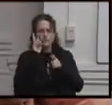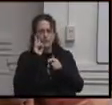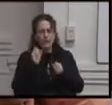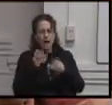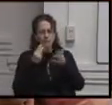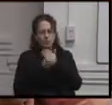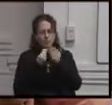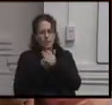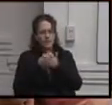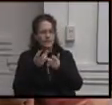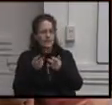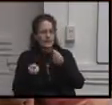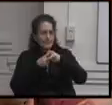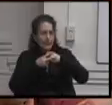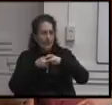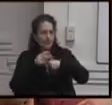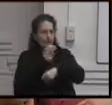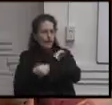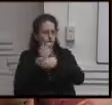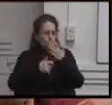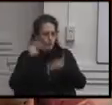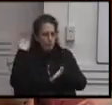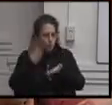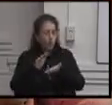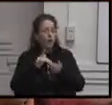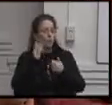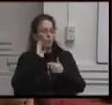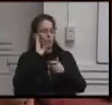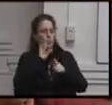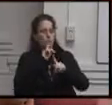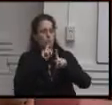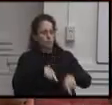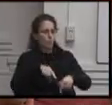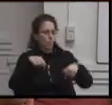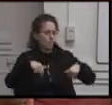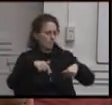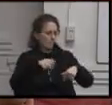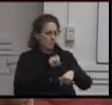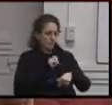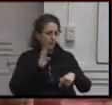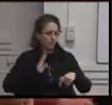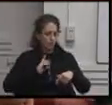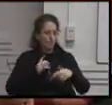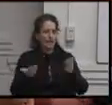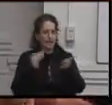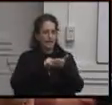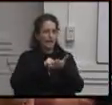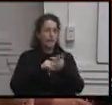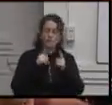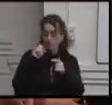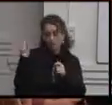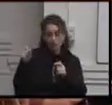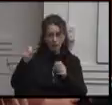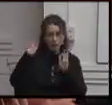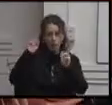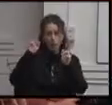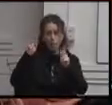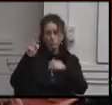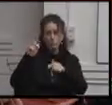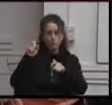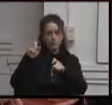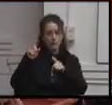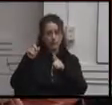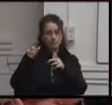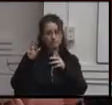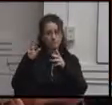energy is being wasted. Yeah. So I would hope that the executive branch could monitor that. The other thing I was wondering is